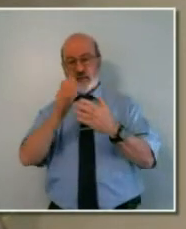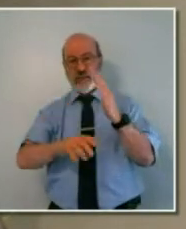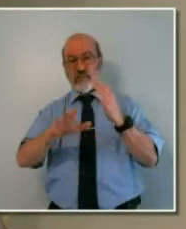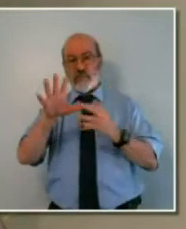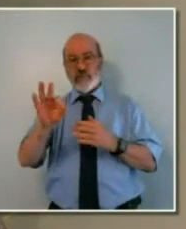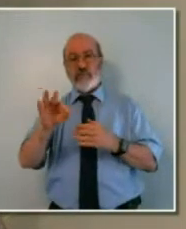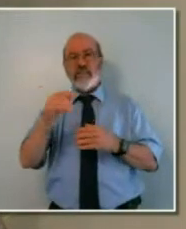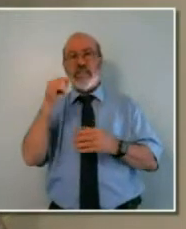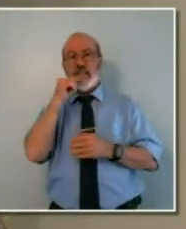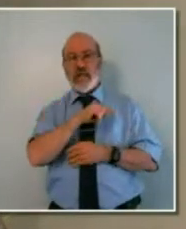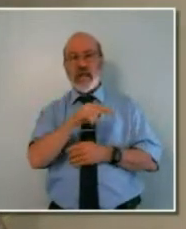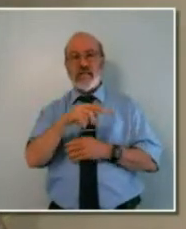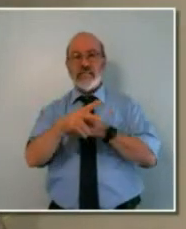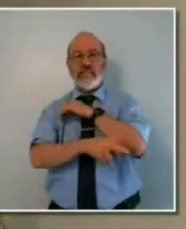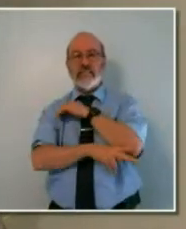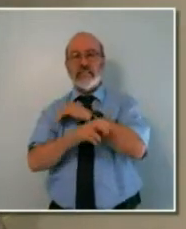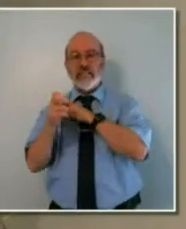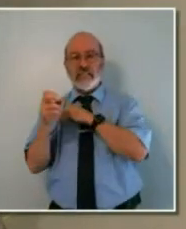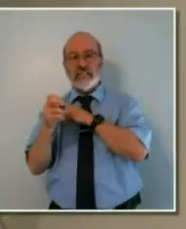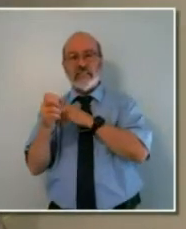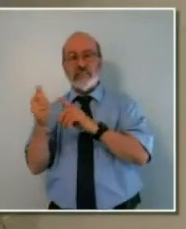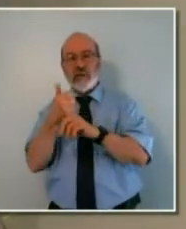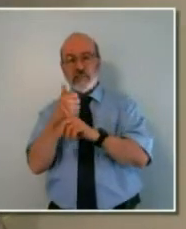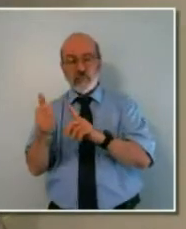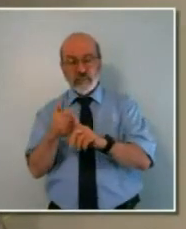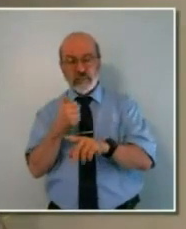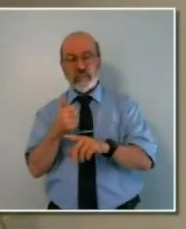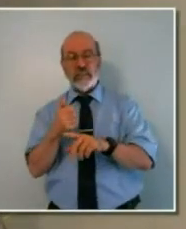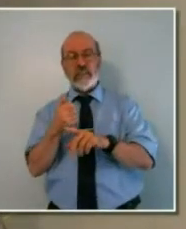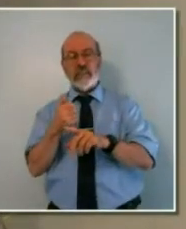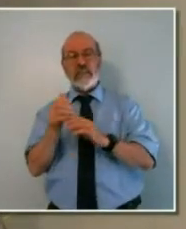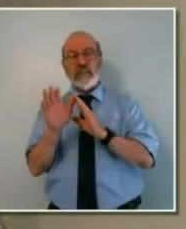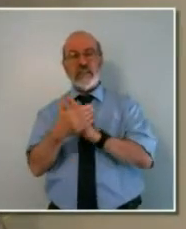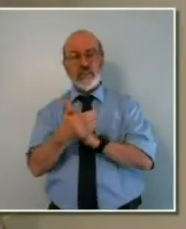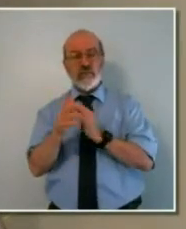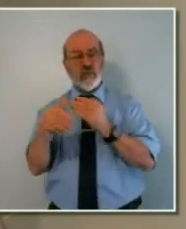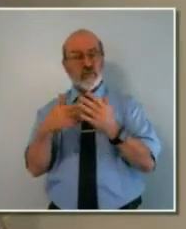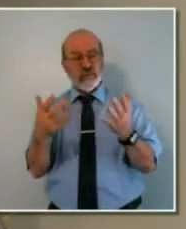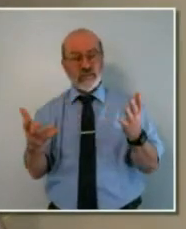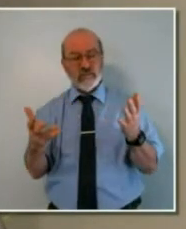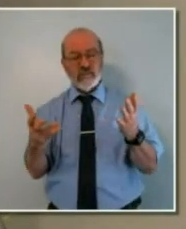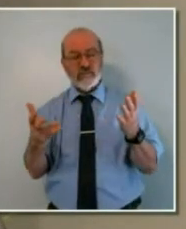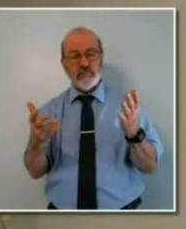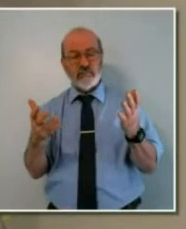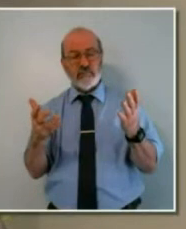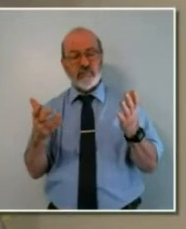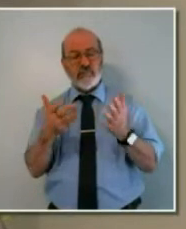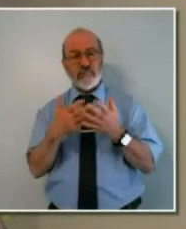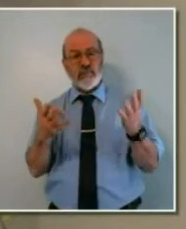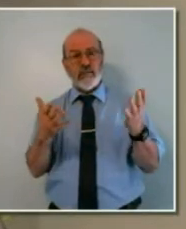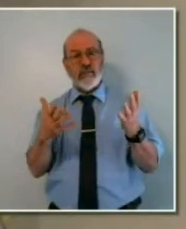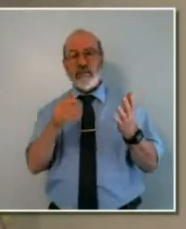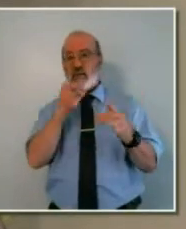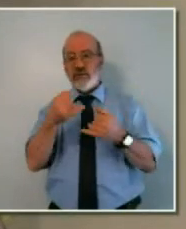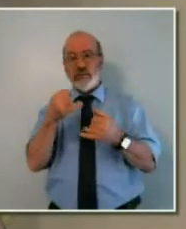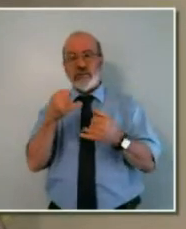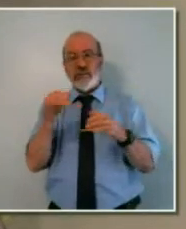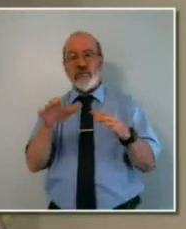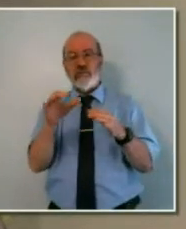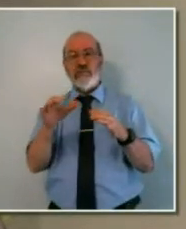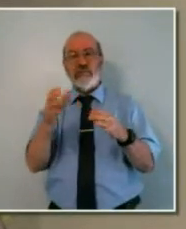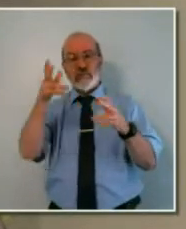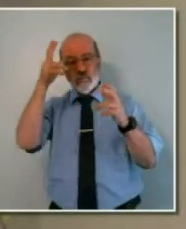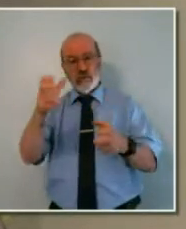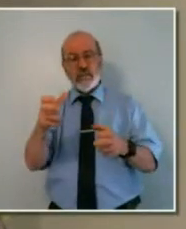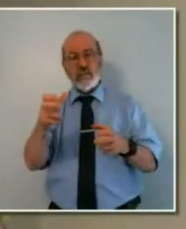Lying, stealing, abusing, adultery, all of those kinds of things. It wasn't just that they were doing what was wicked, but